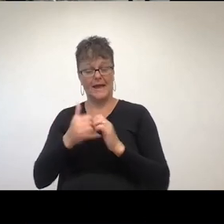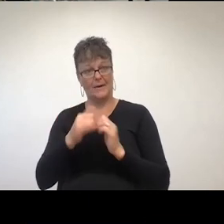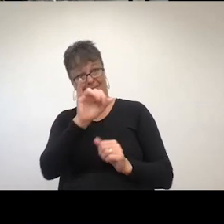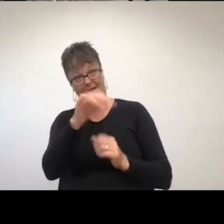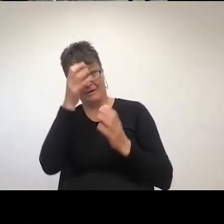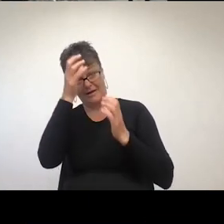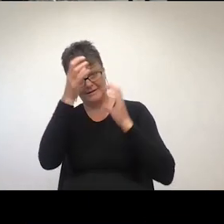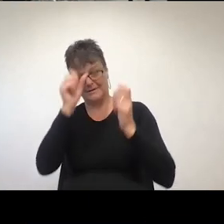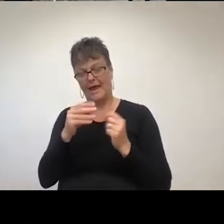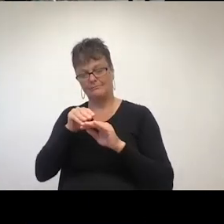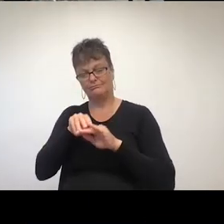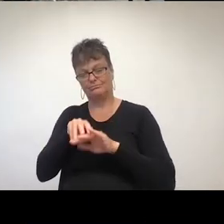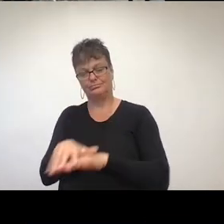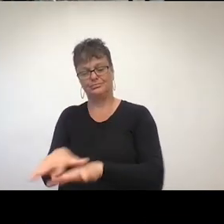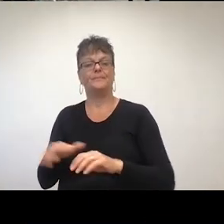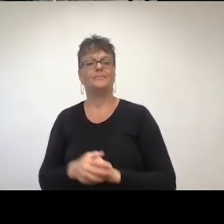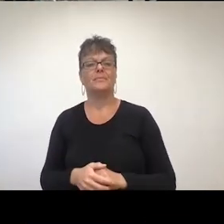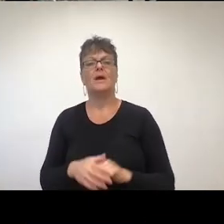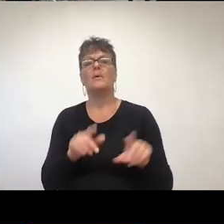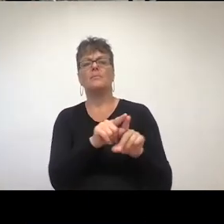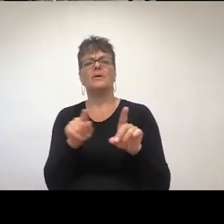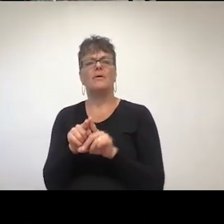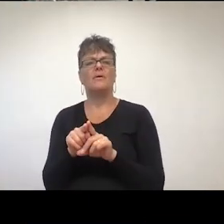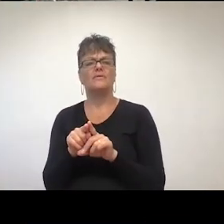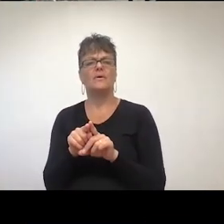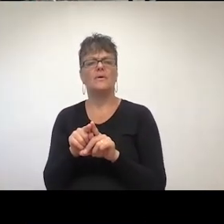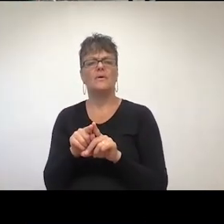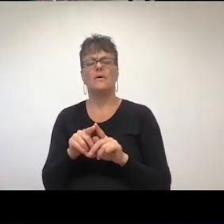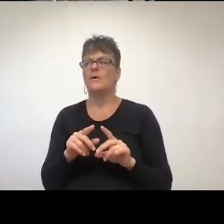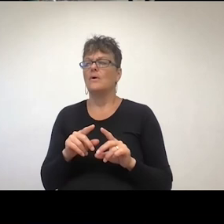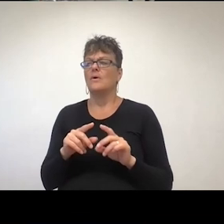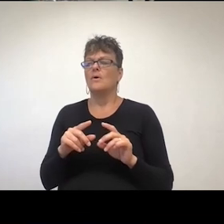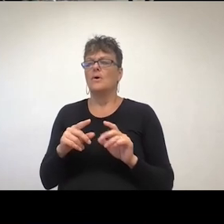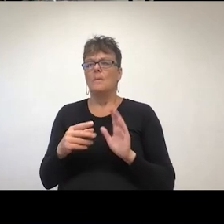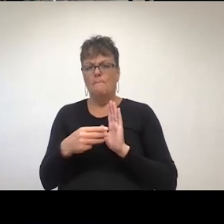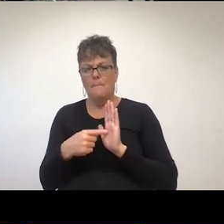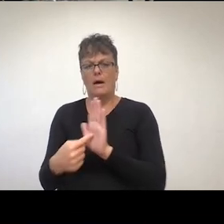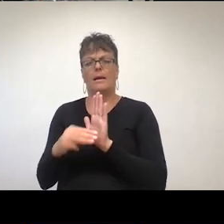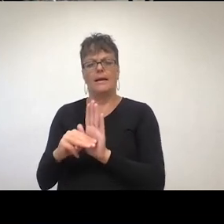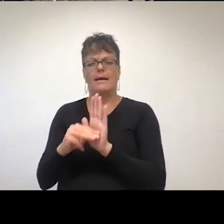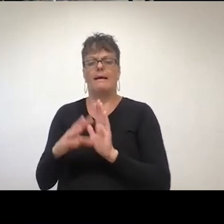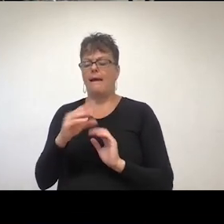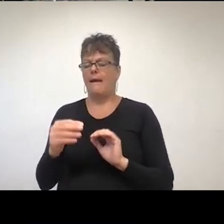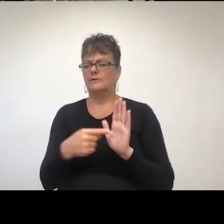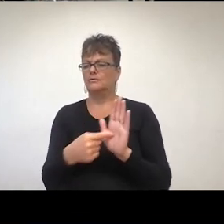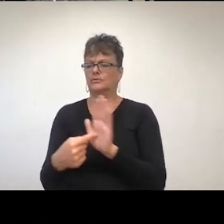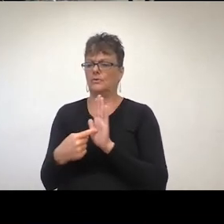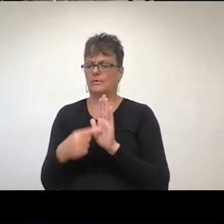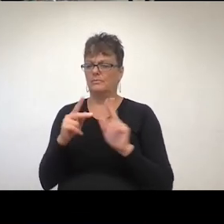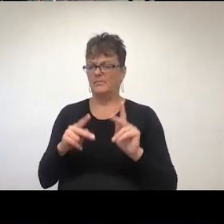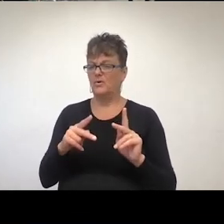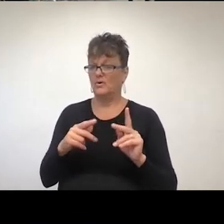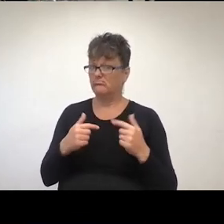also normalizing and modeling a lot of these other pieces. So it is going to feel uncertain when we're back in a classroom. I know